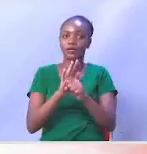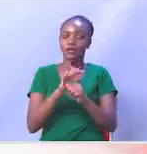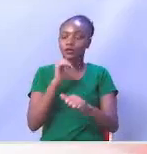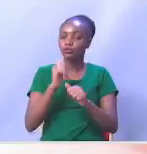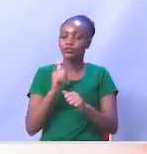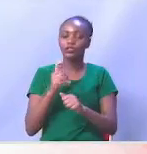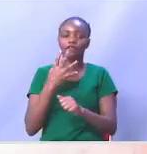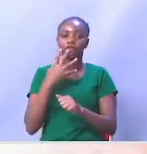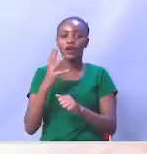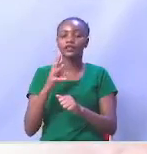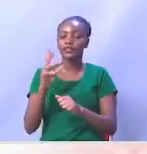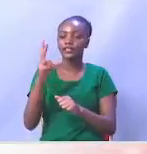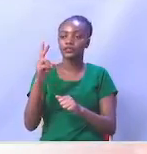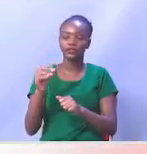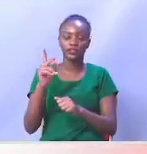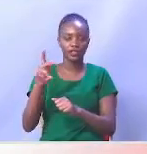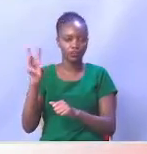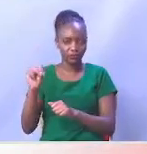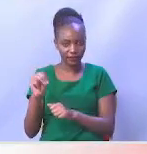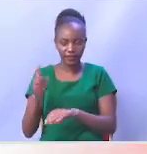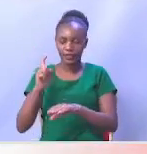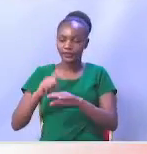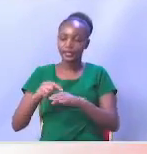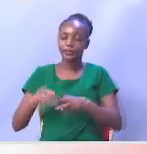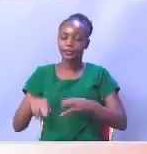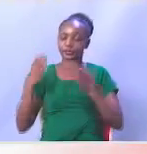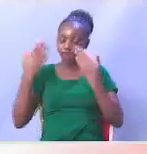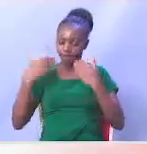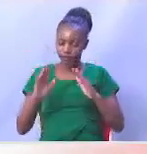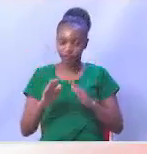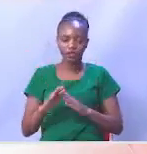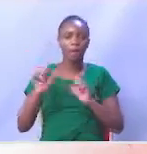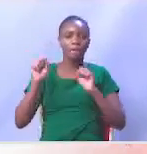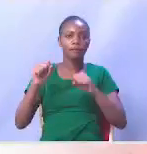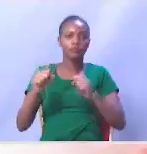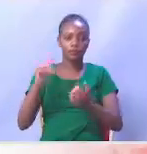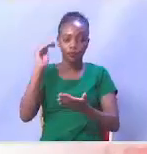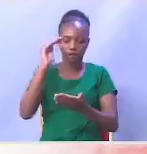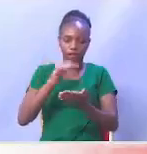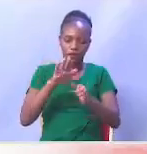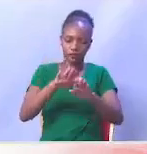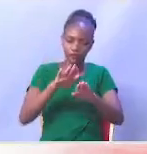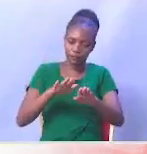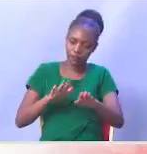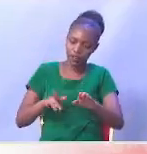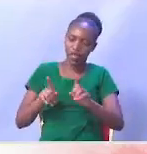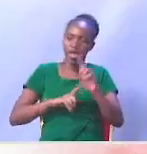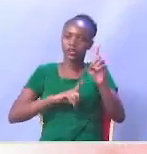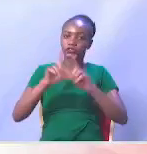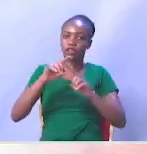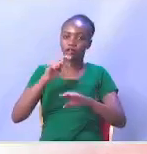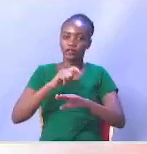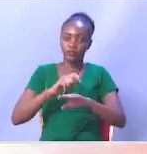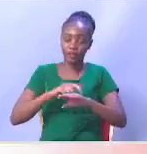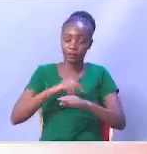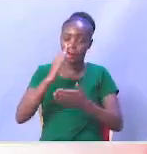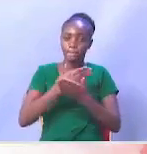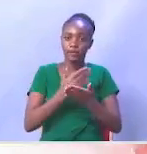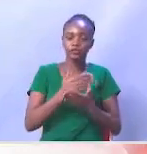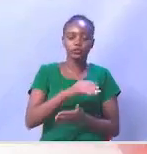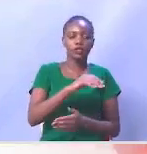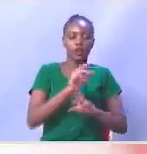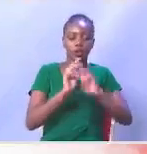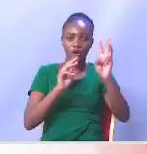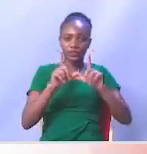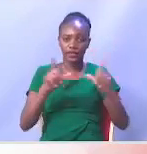420 kilometers. Once complete, the road is expected to ease road traffic and reduce travel time between Mlolongo and Westlands to